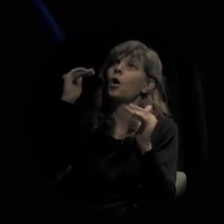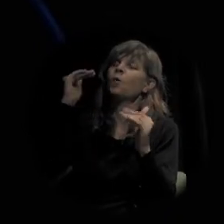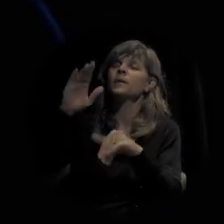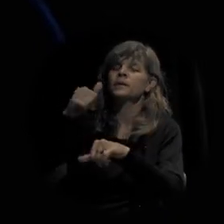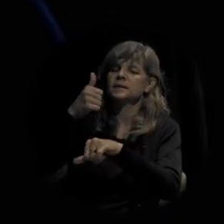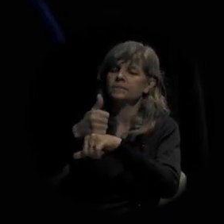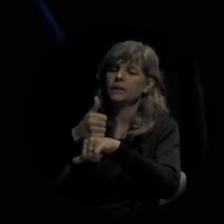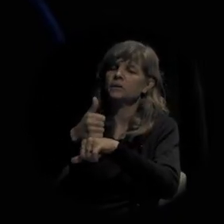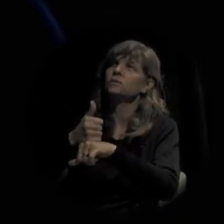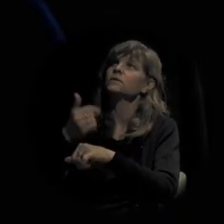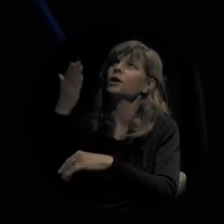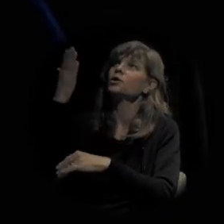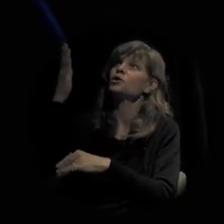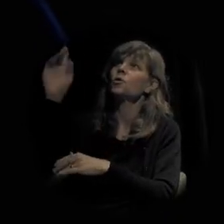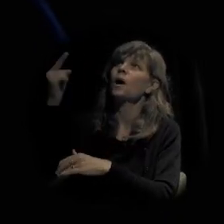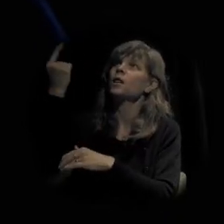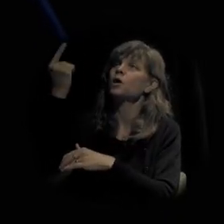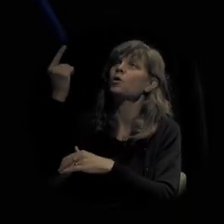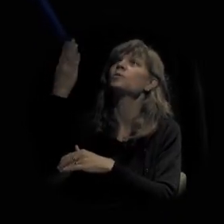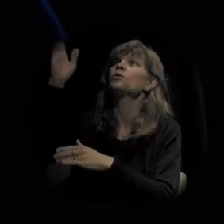alone, Jesus.